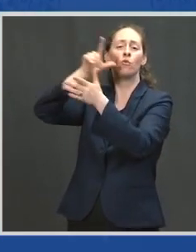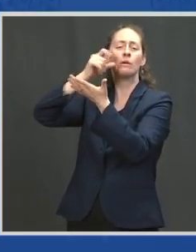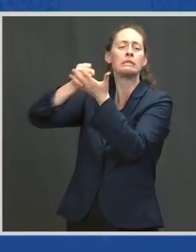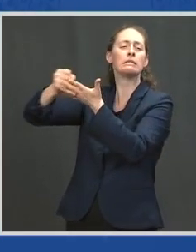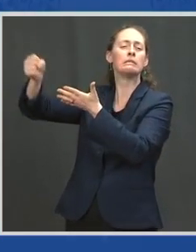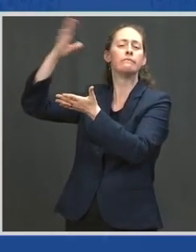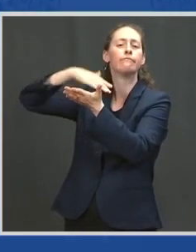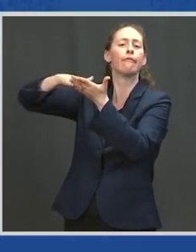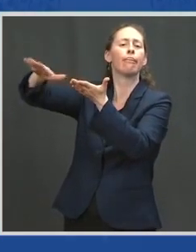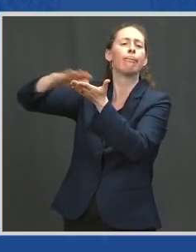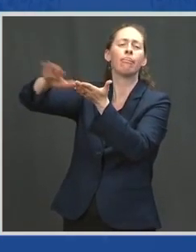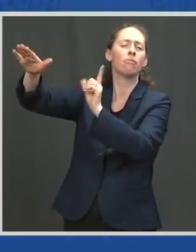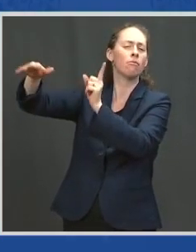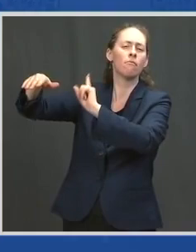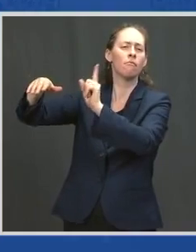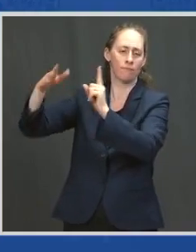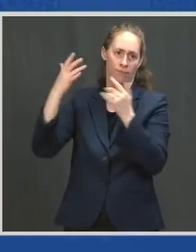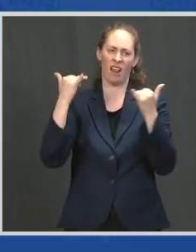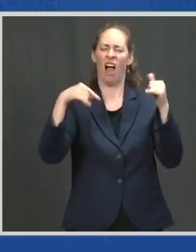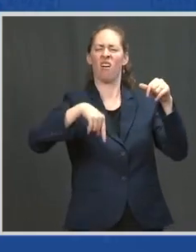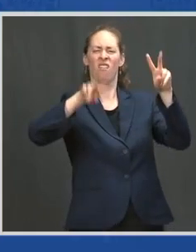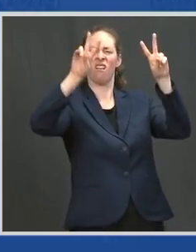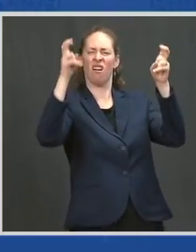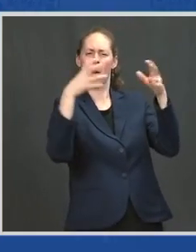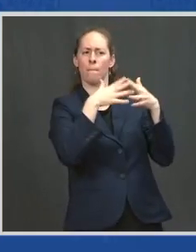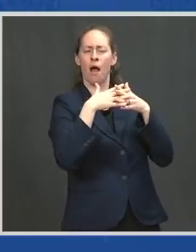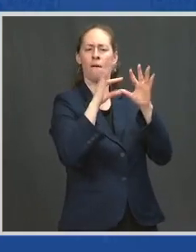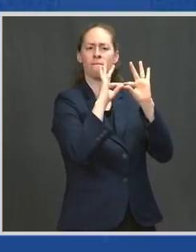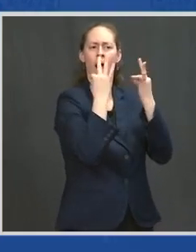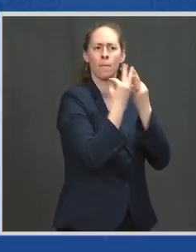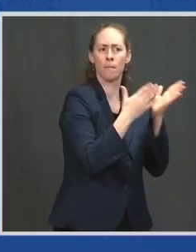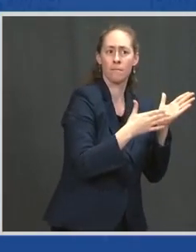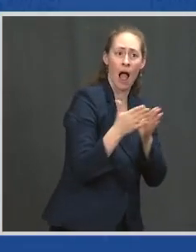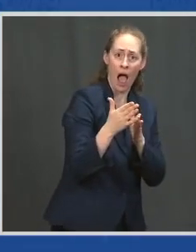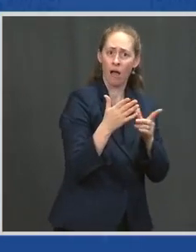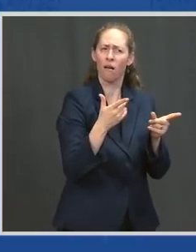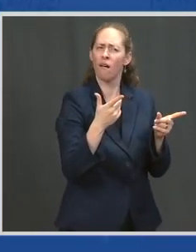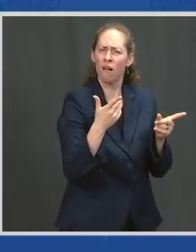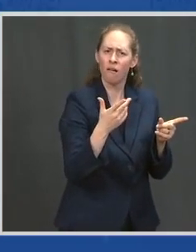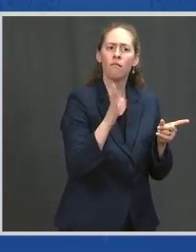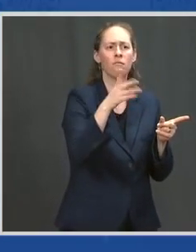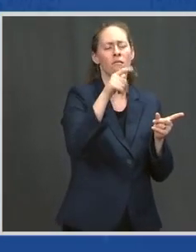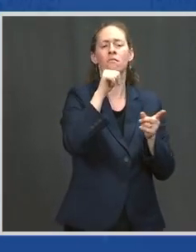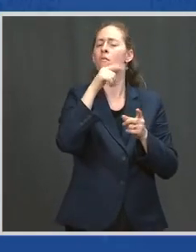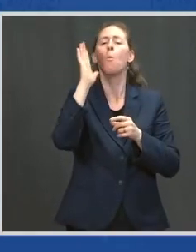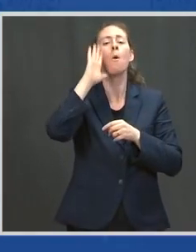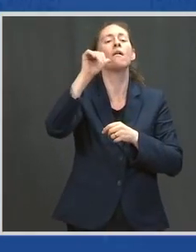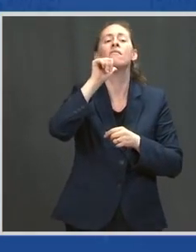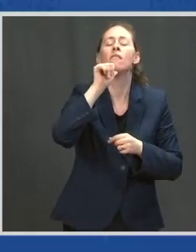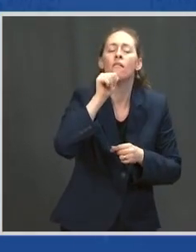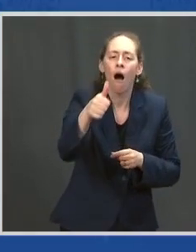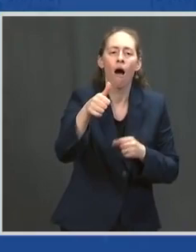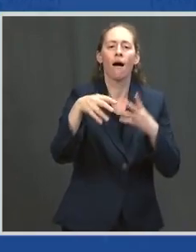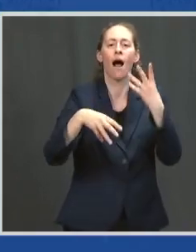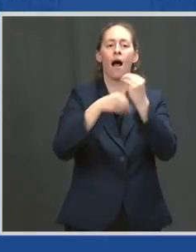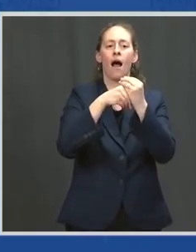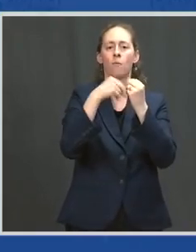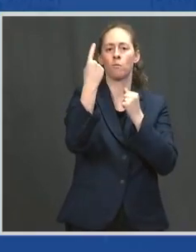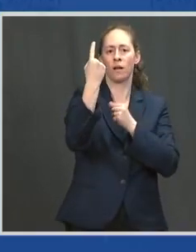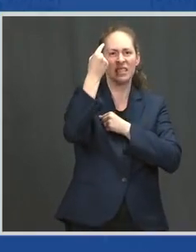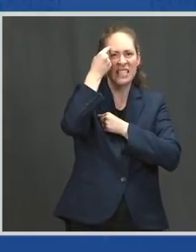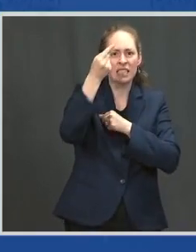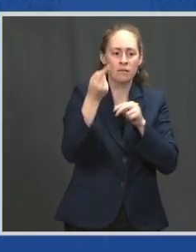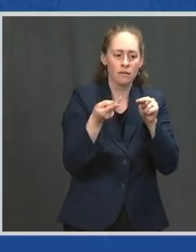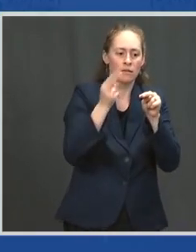doesn't add a single penny to our deficit. It's paid for by making sure corporate America and the wealthiest 1% just pay their